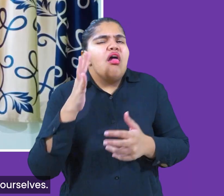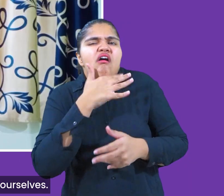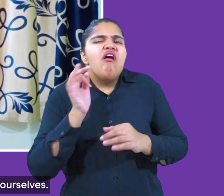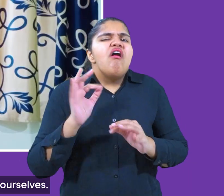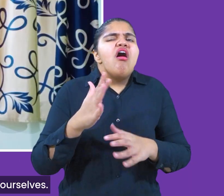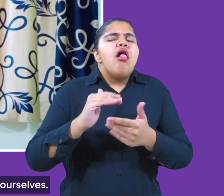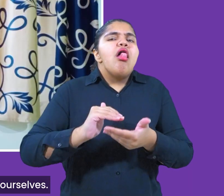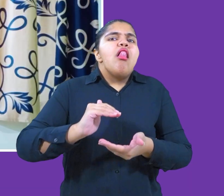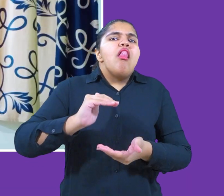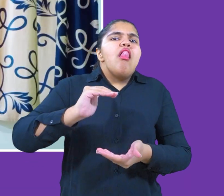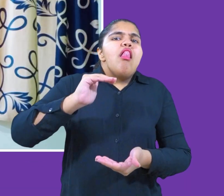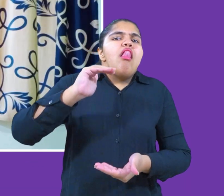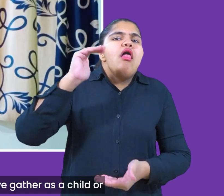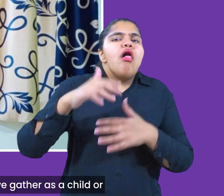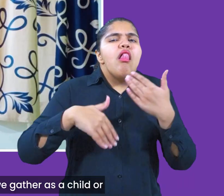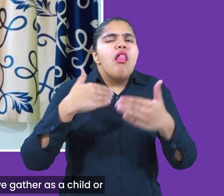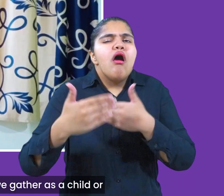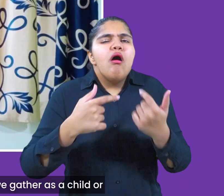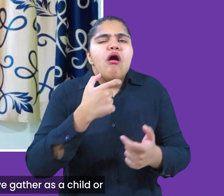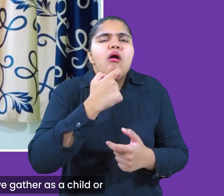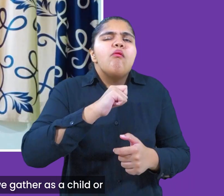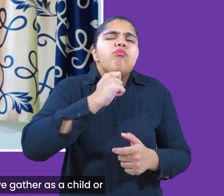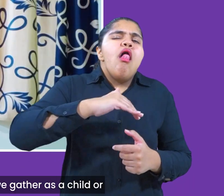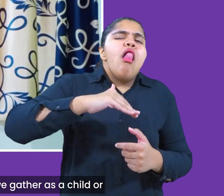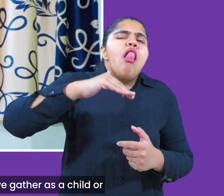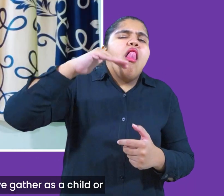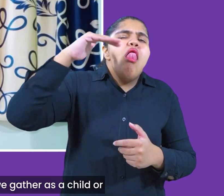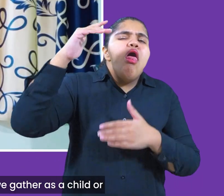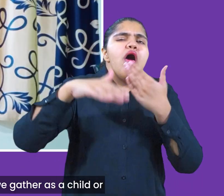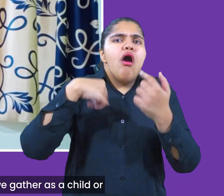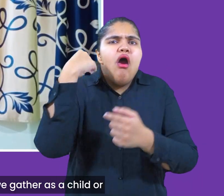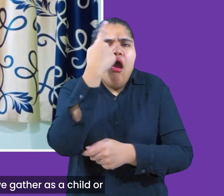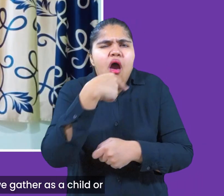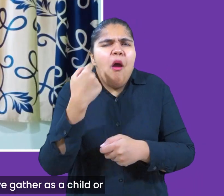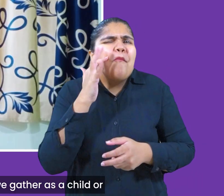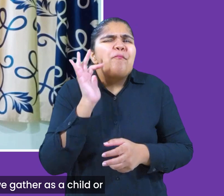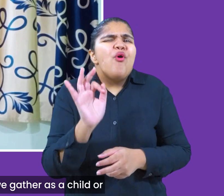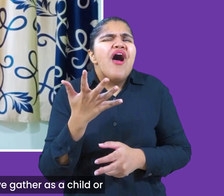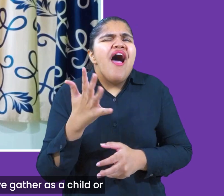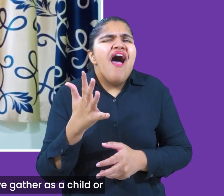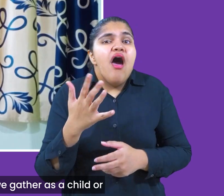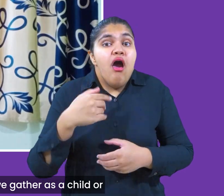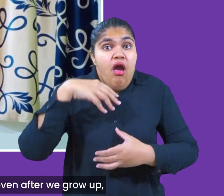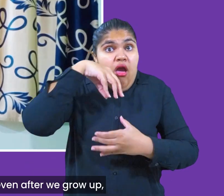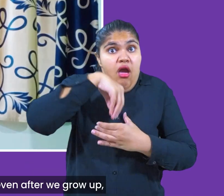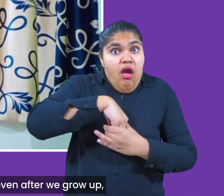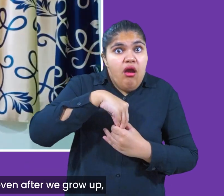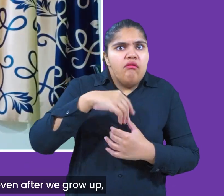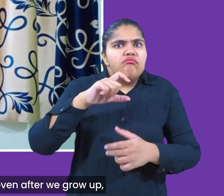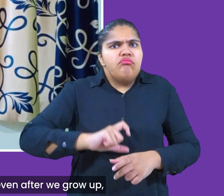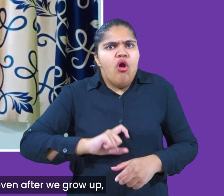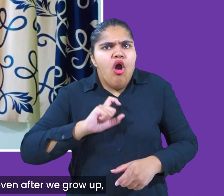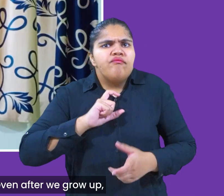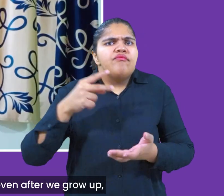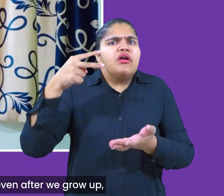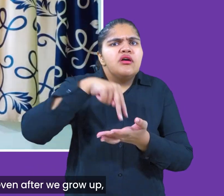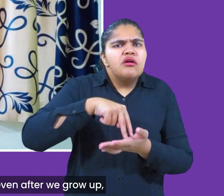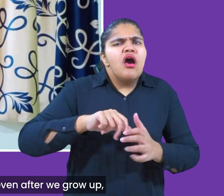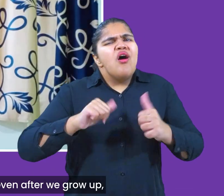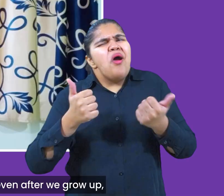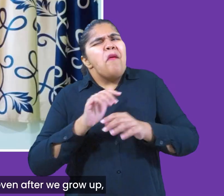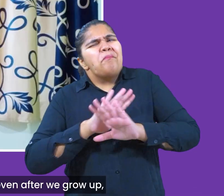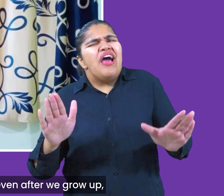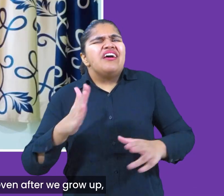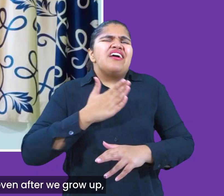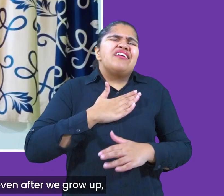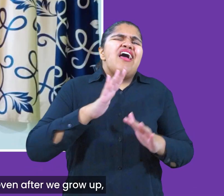how we project ourselves. So all these limiting beliefs which we gather as a child or as a teen or over a period of